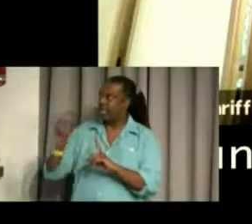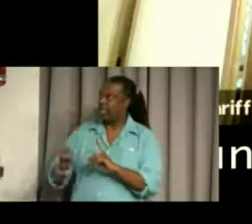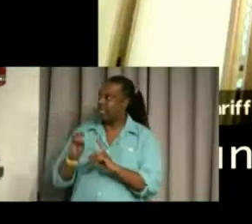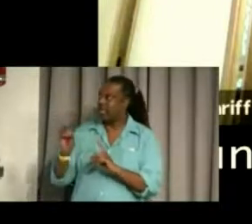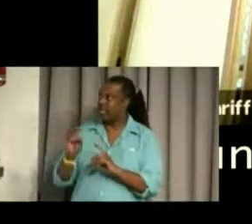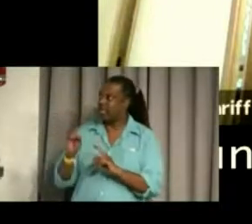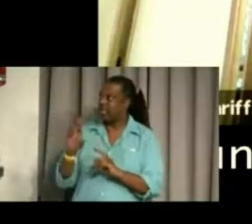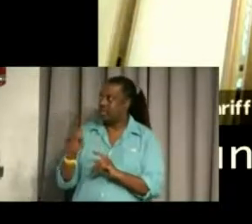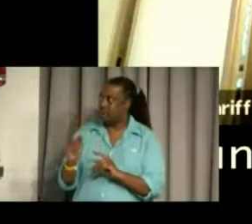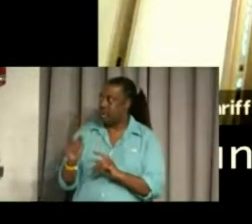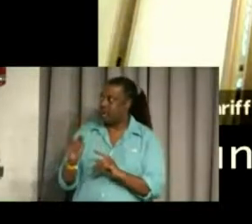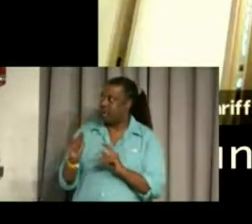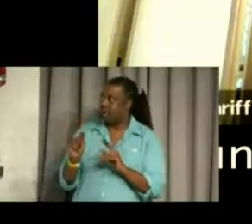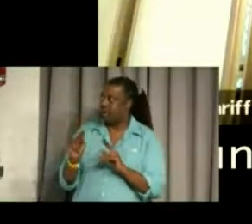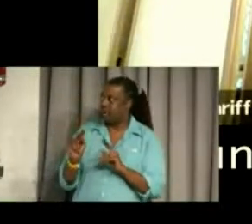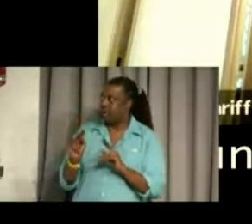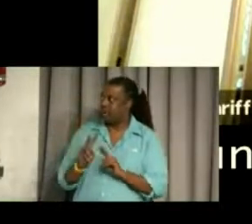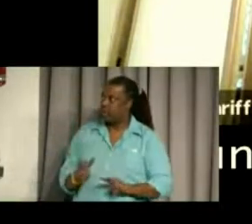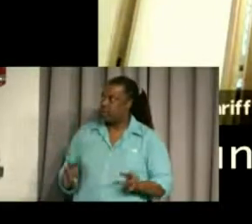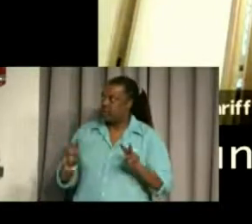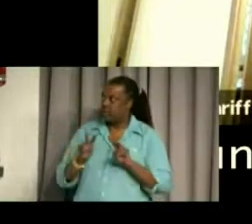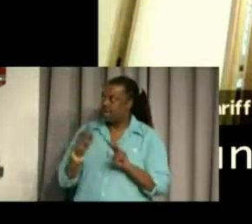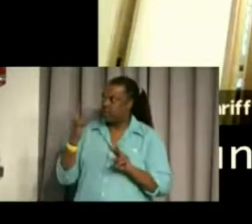the salaries of those